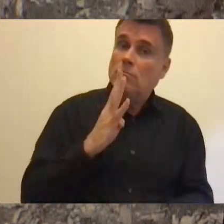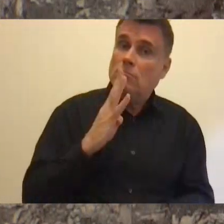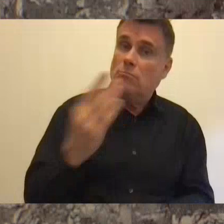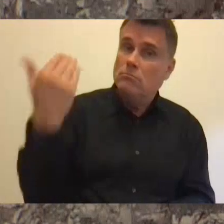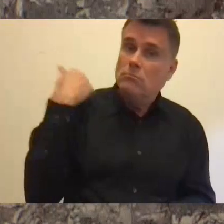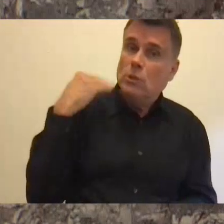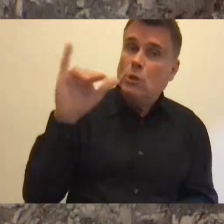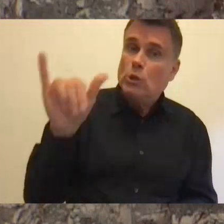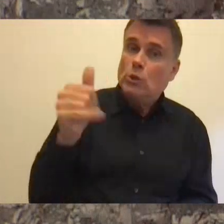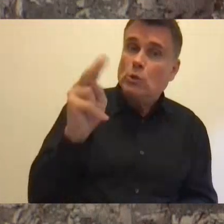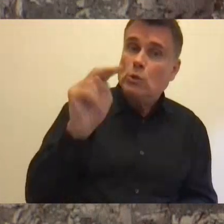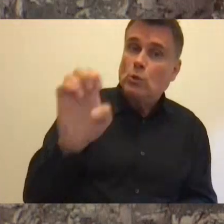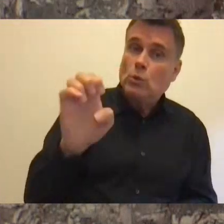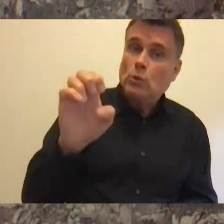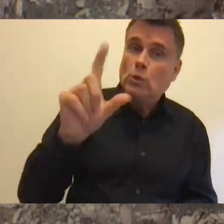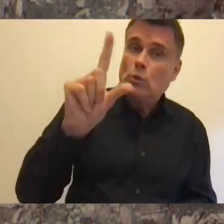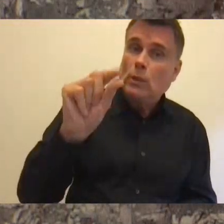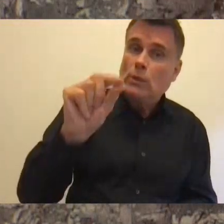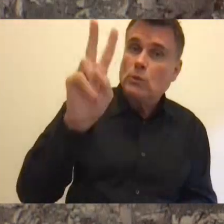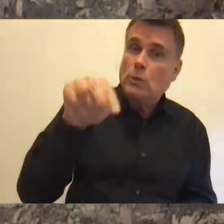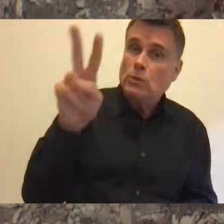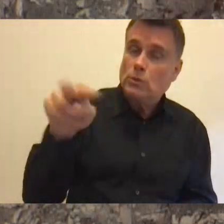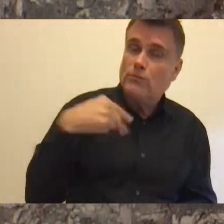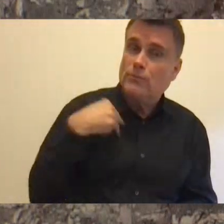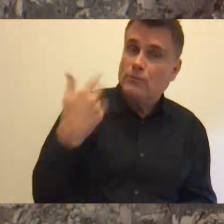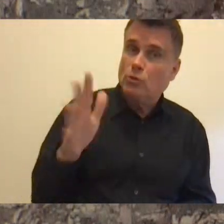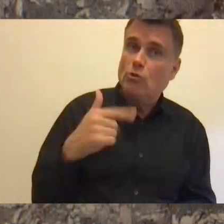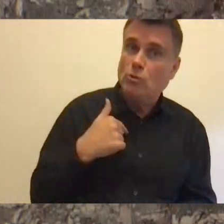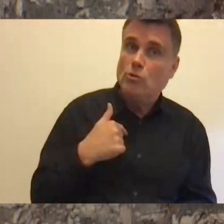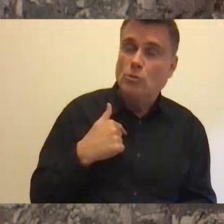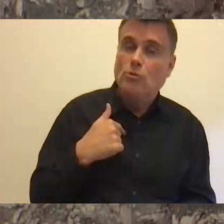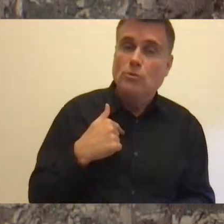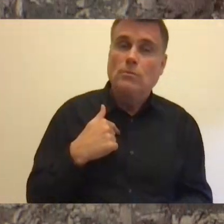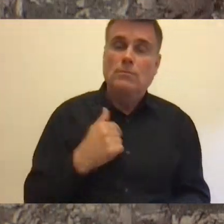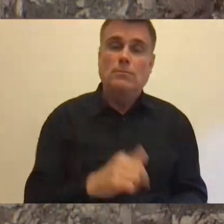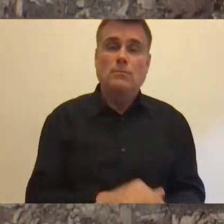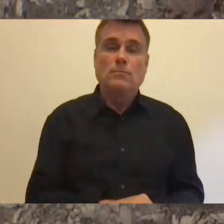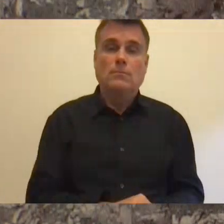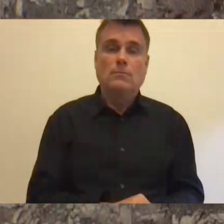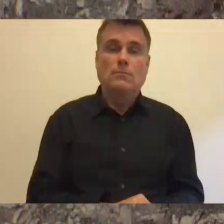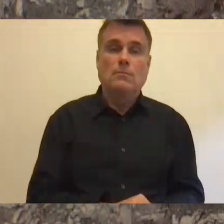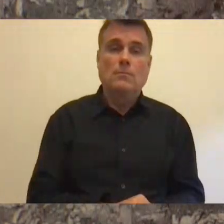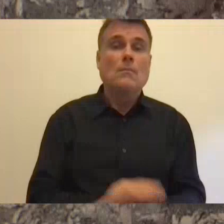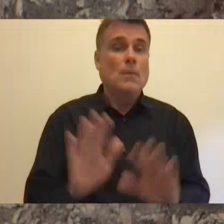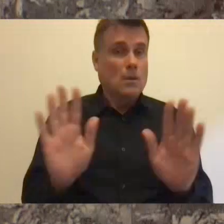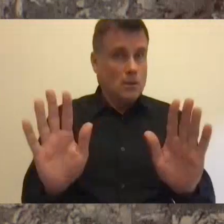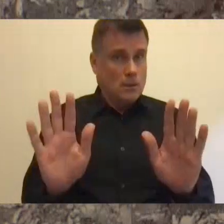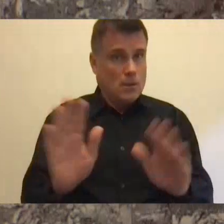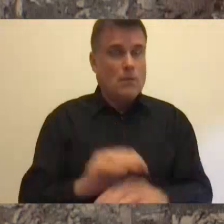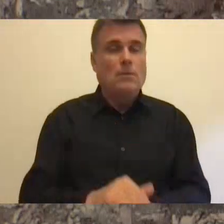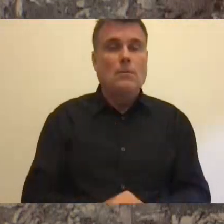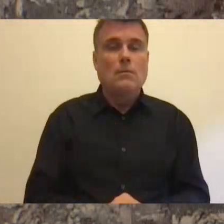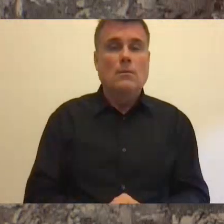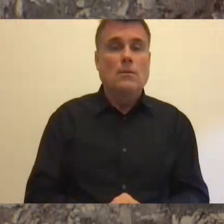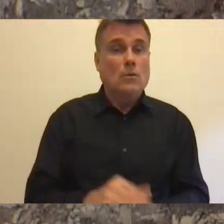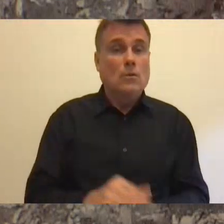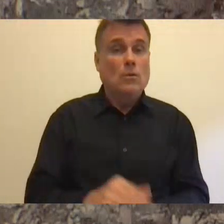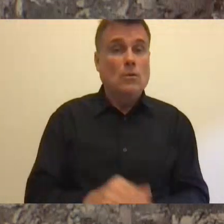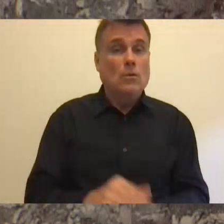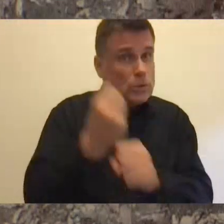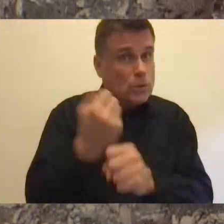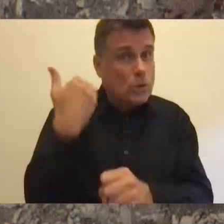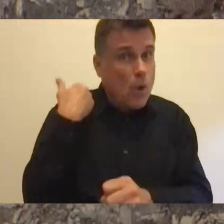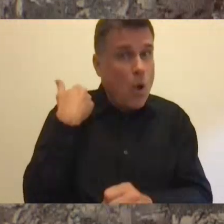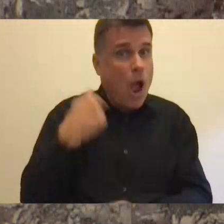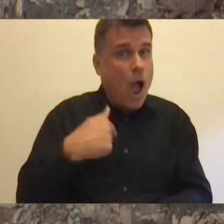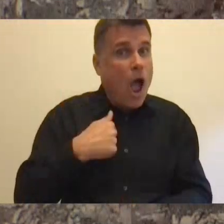2022. Back on June 22nd, 2022, nearly 2 years ago. So my question to the